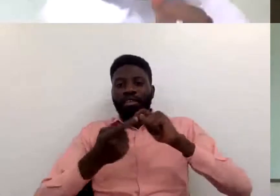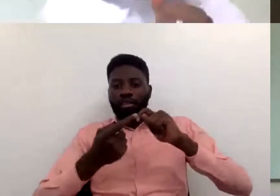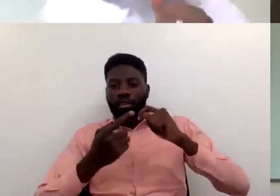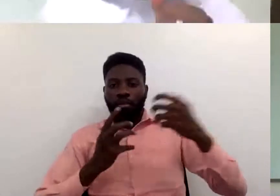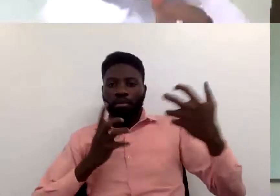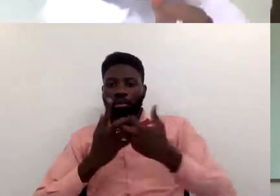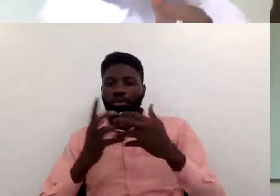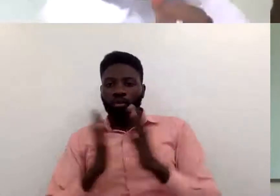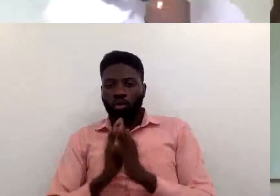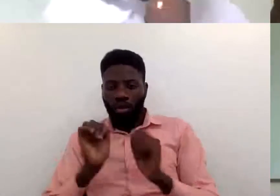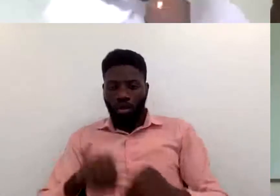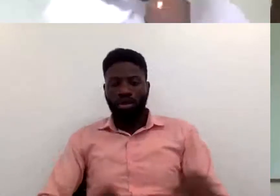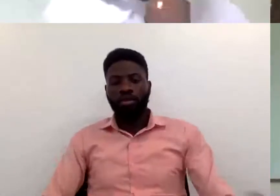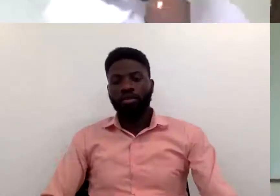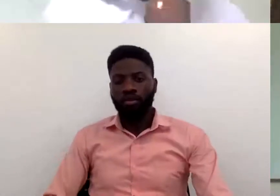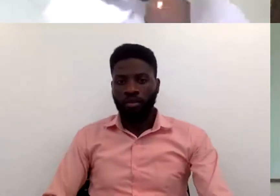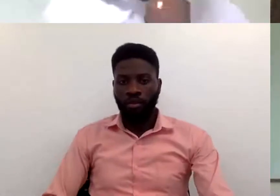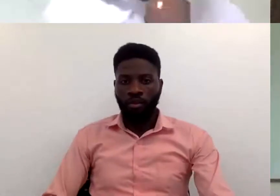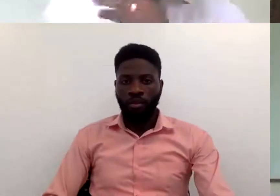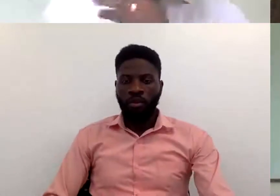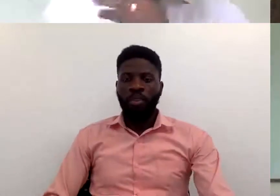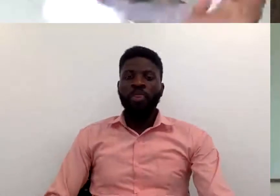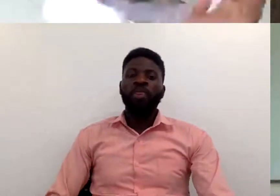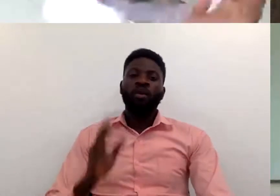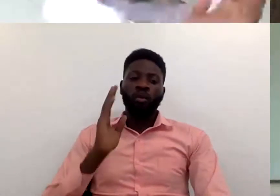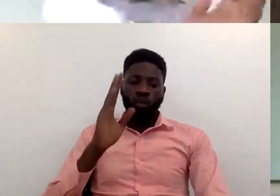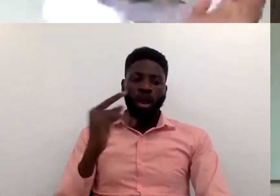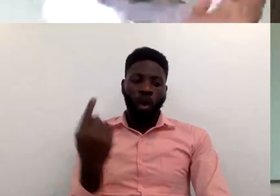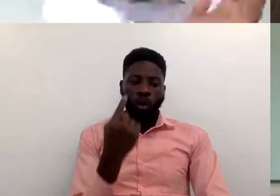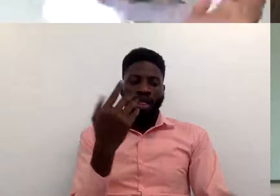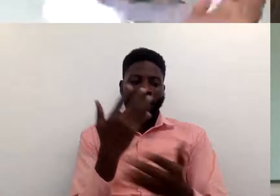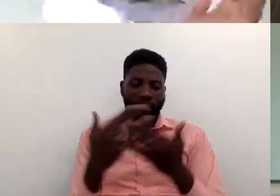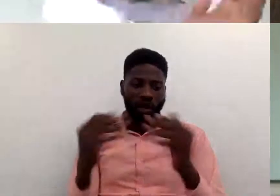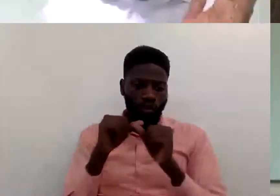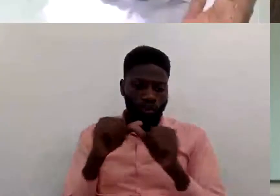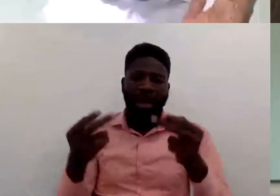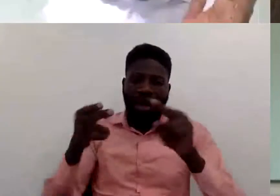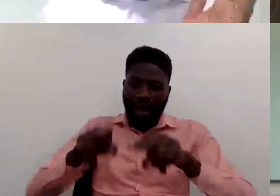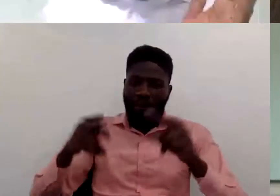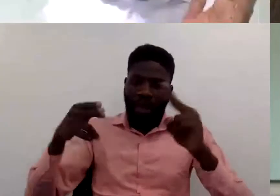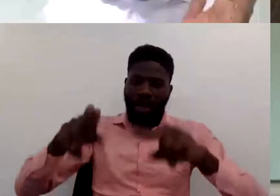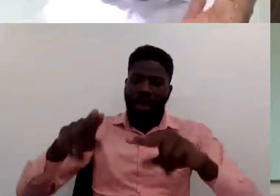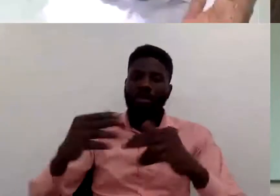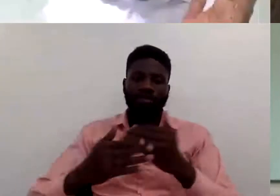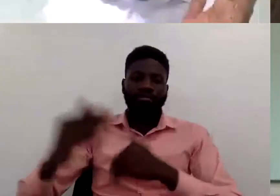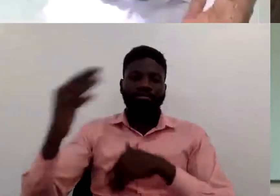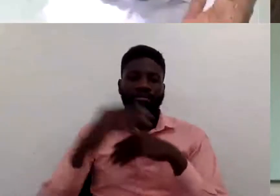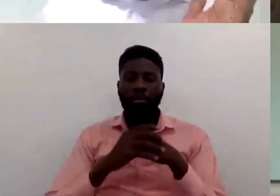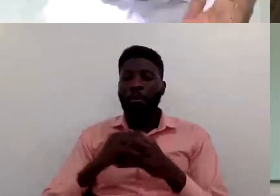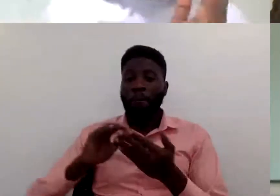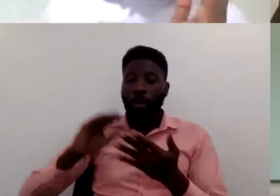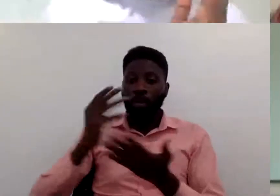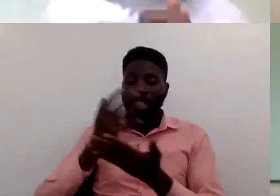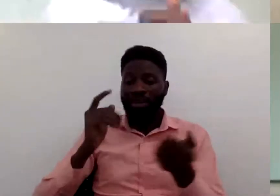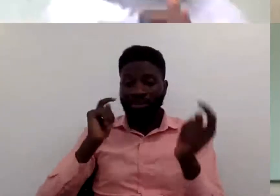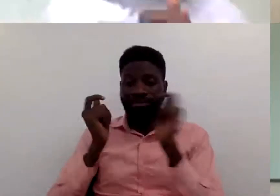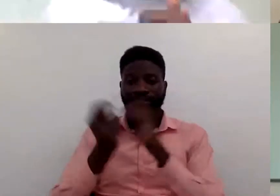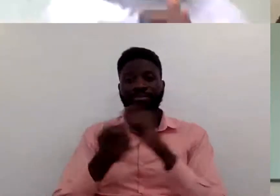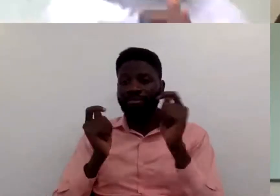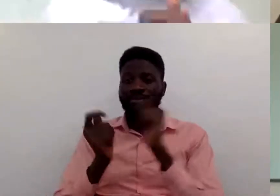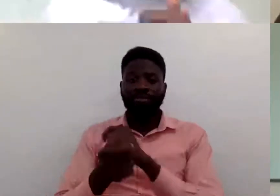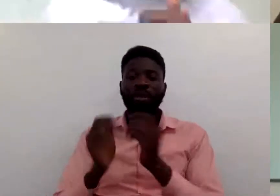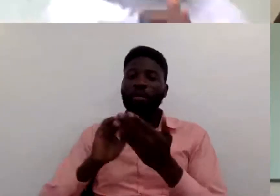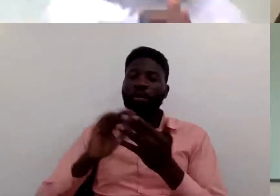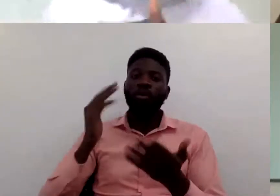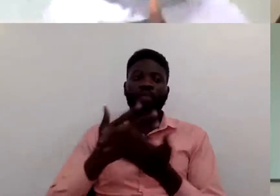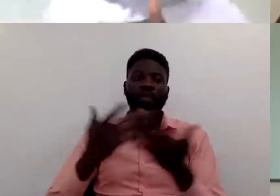It's going to be the only thing that we will see going forward. A lot of things will change. There are many things that we